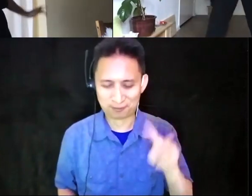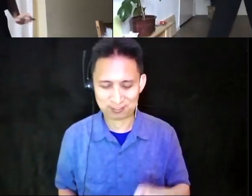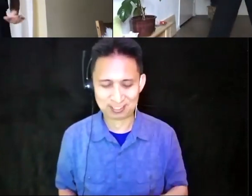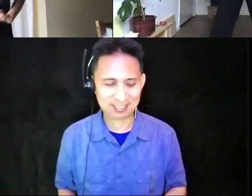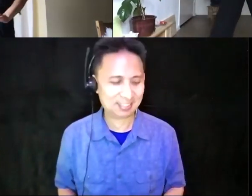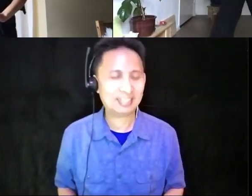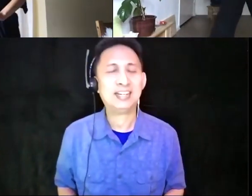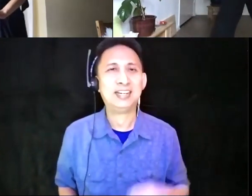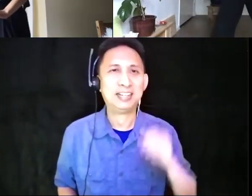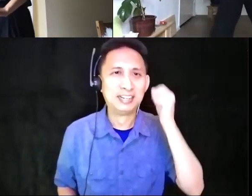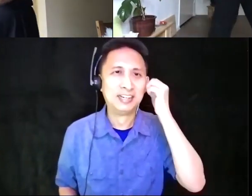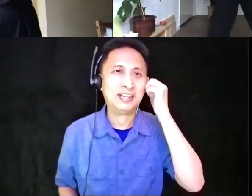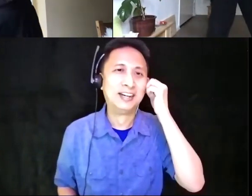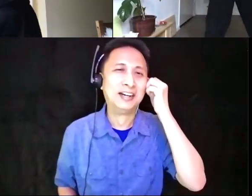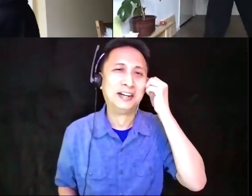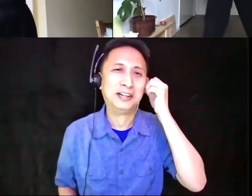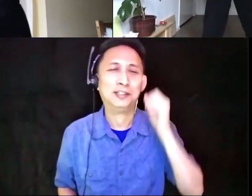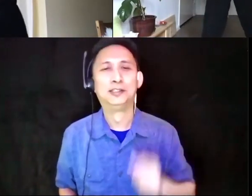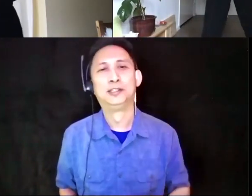Doing a slower version.